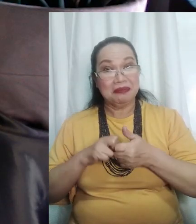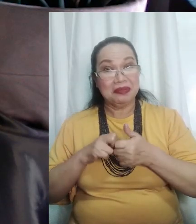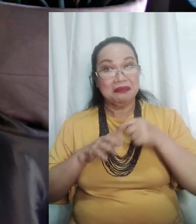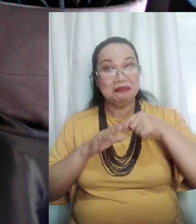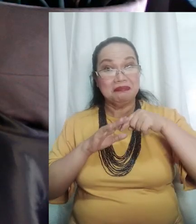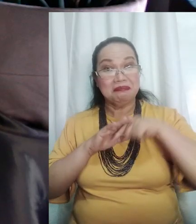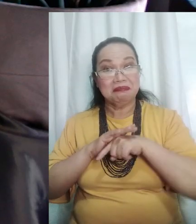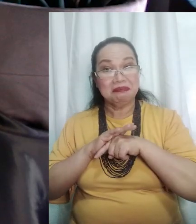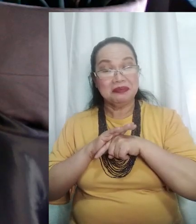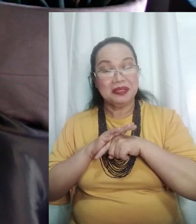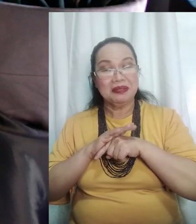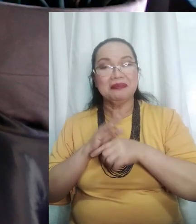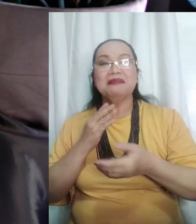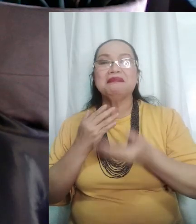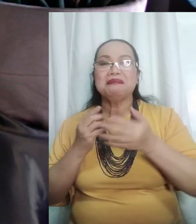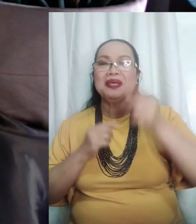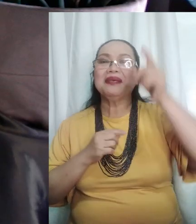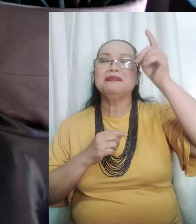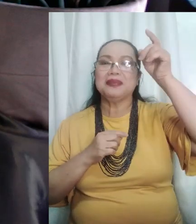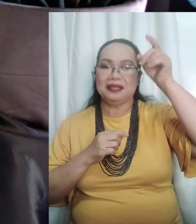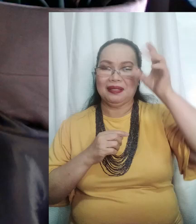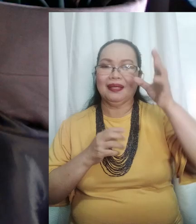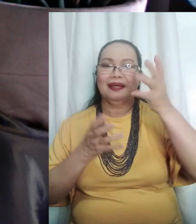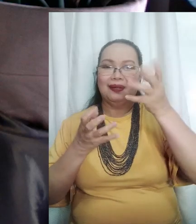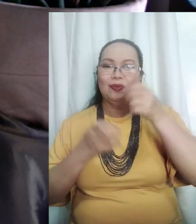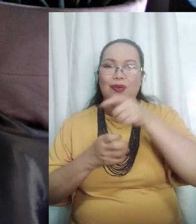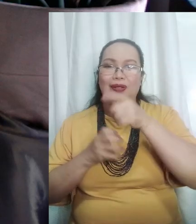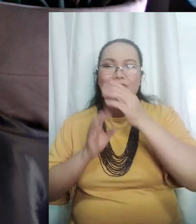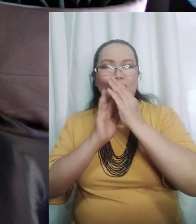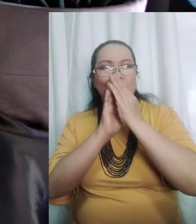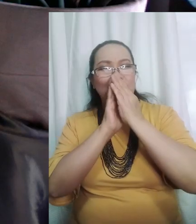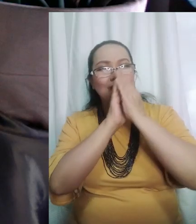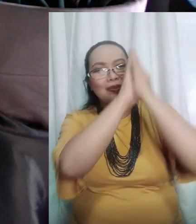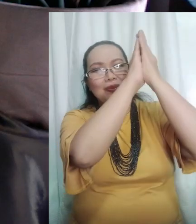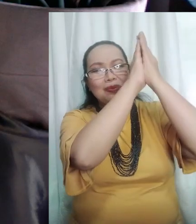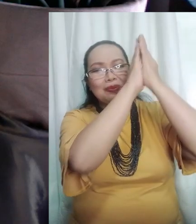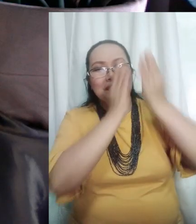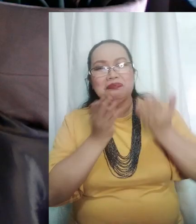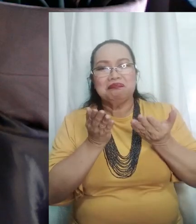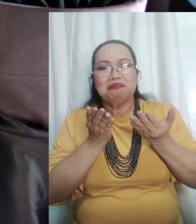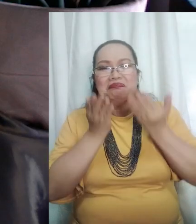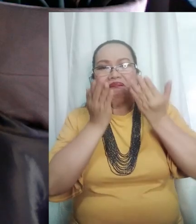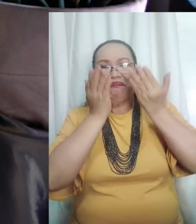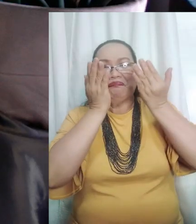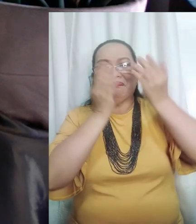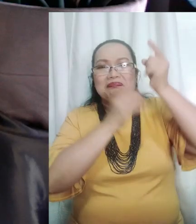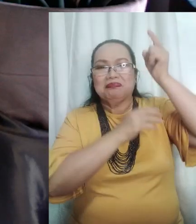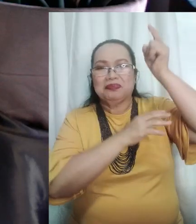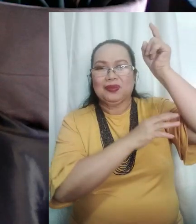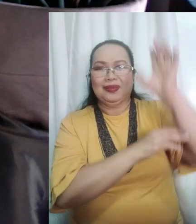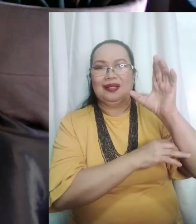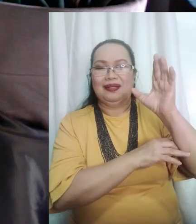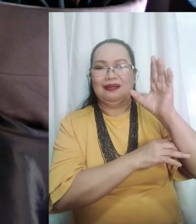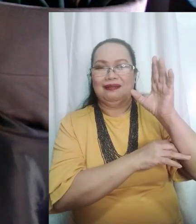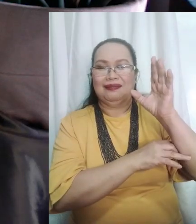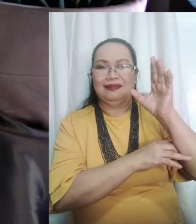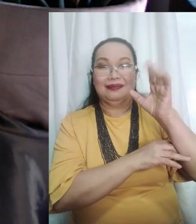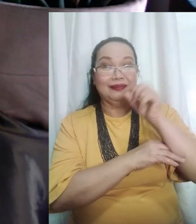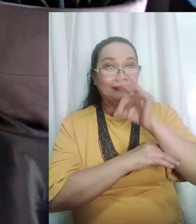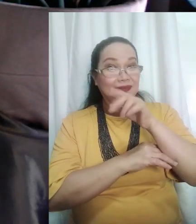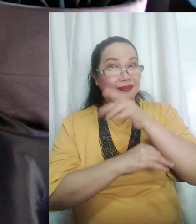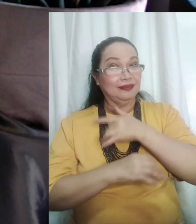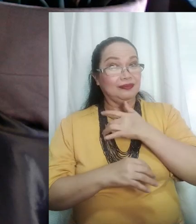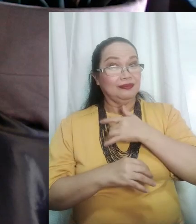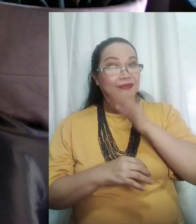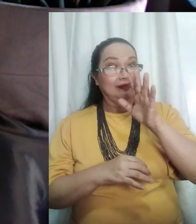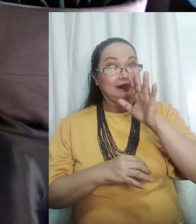up and step you up to what He wants you to do. If you feel